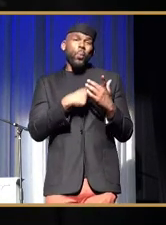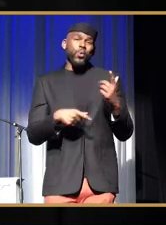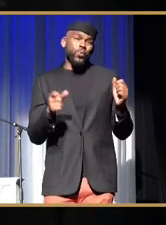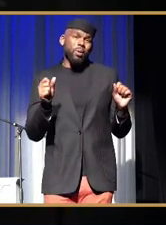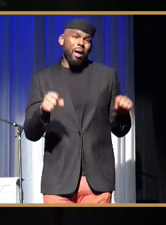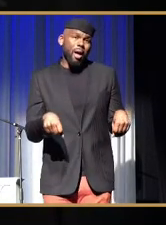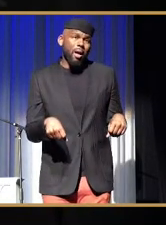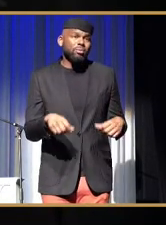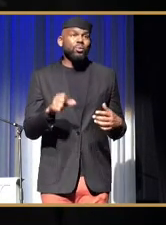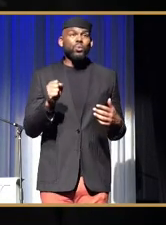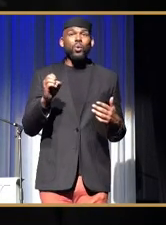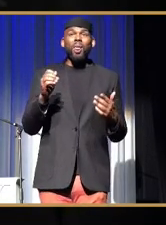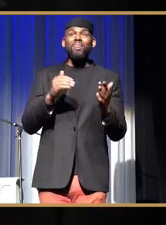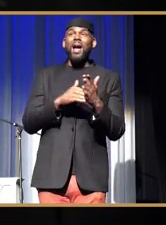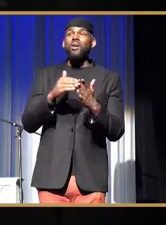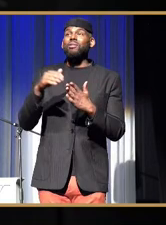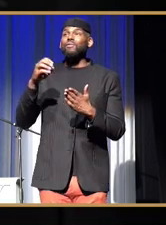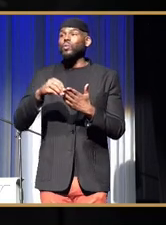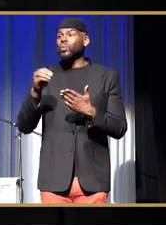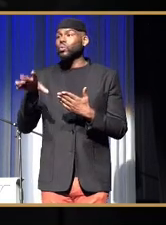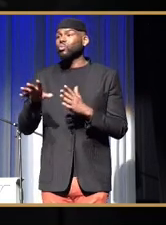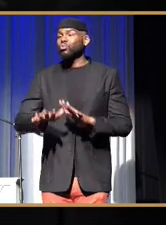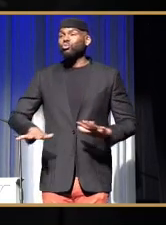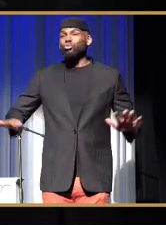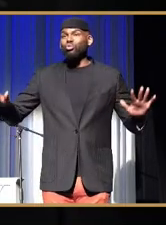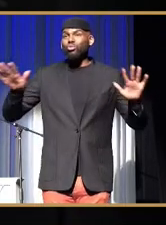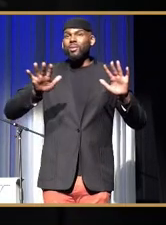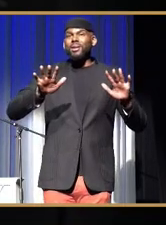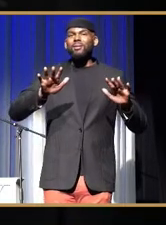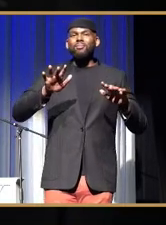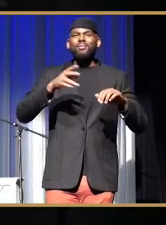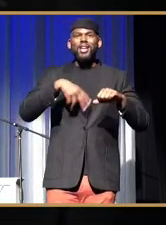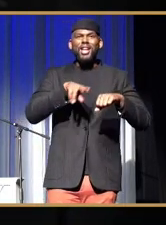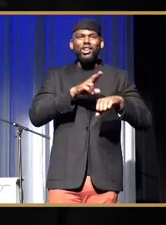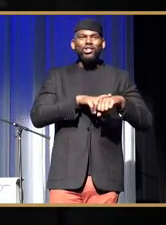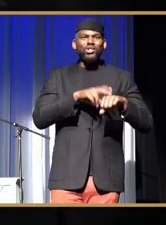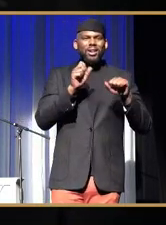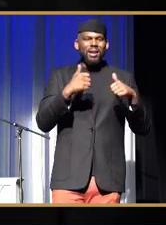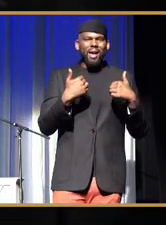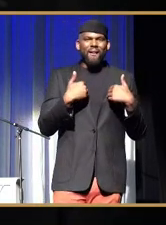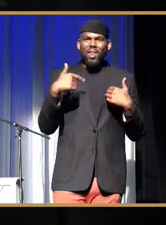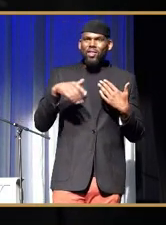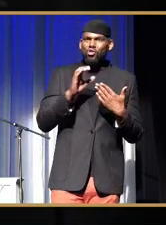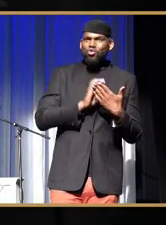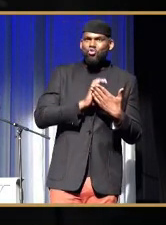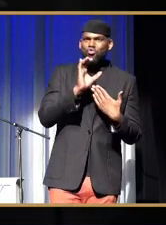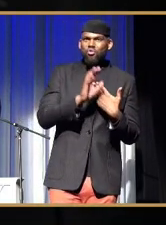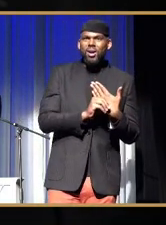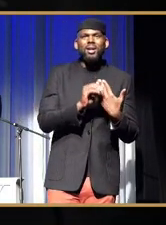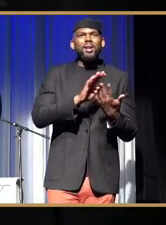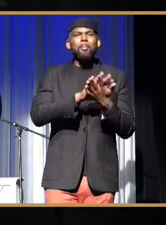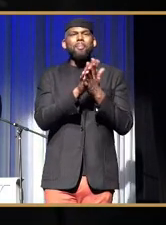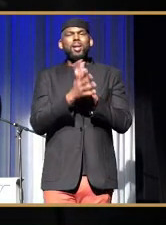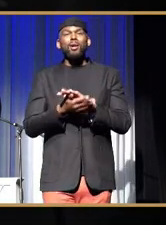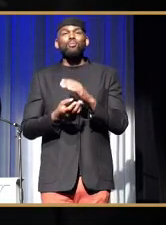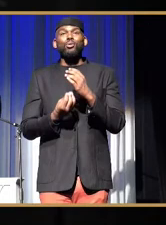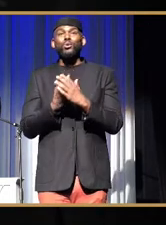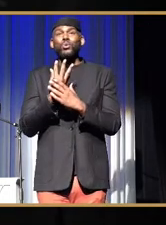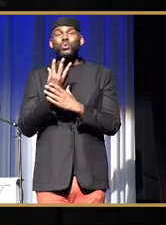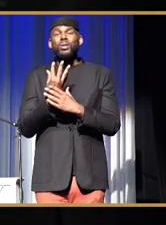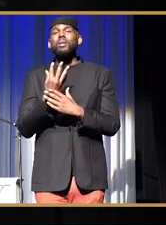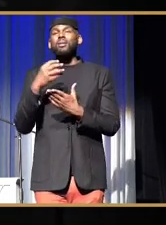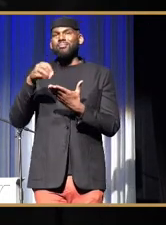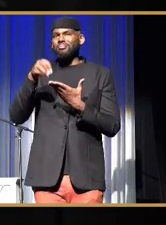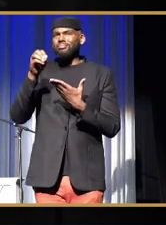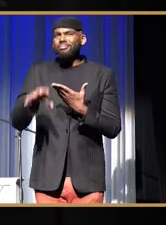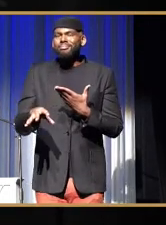so that thousands of students around the nation can avail themselves of this curriculum and turn into the student and emerging filmmakers that you